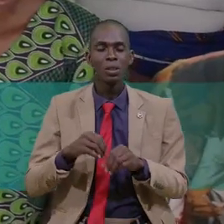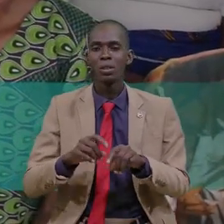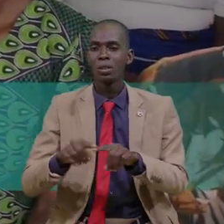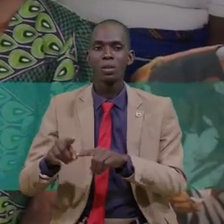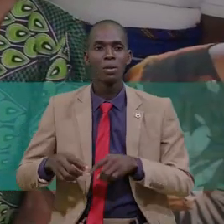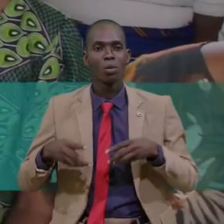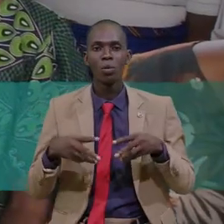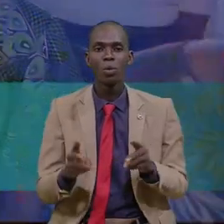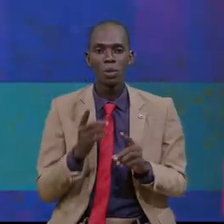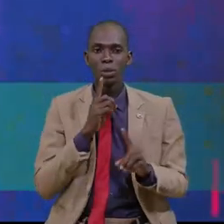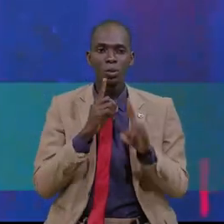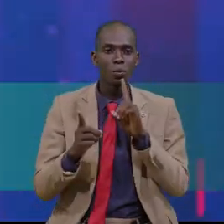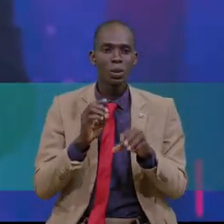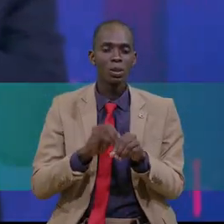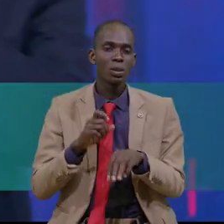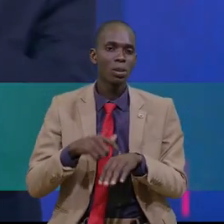in time past